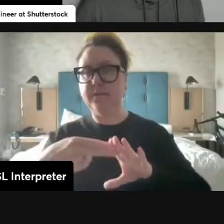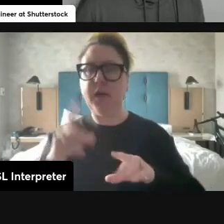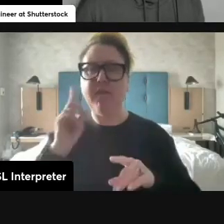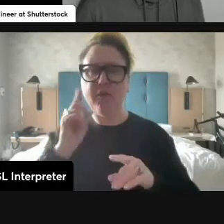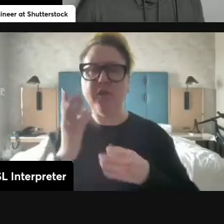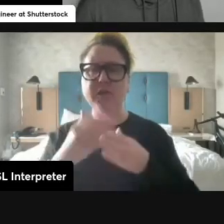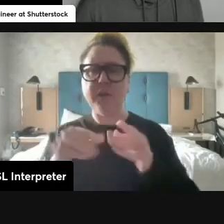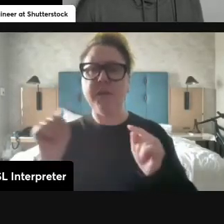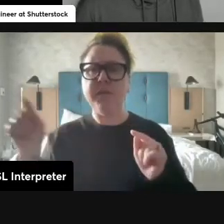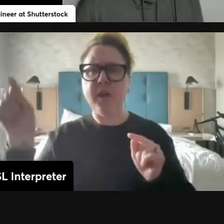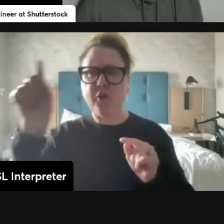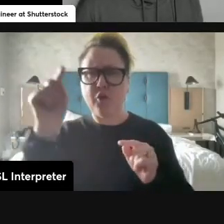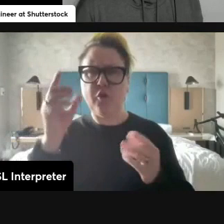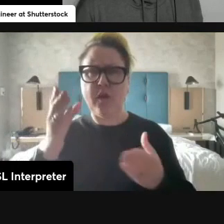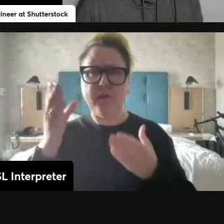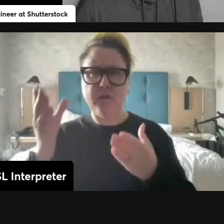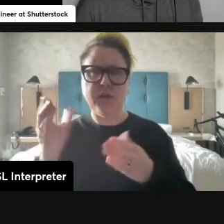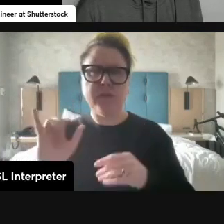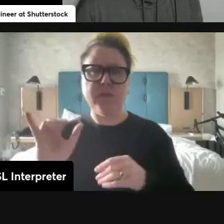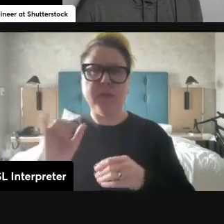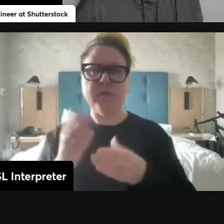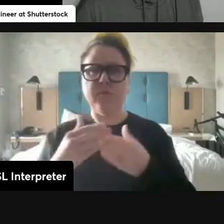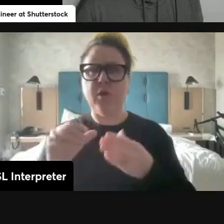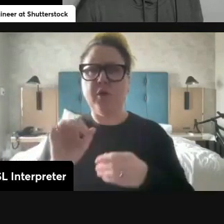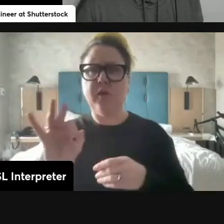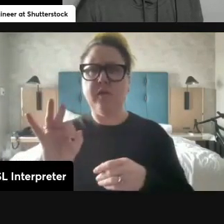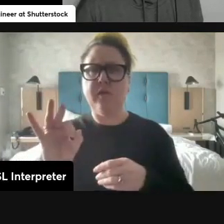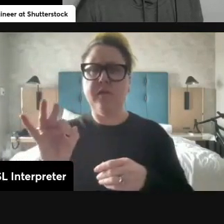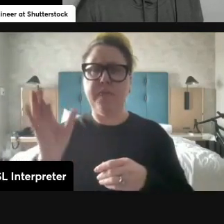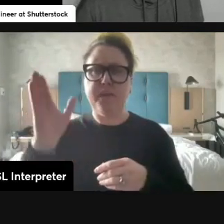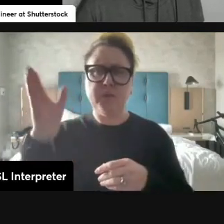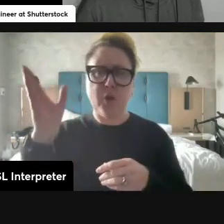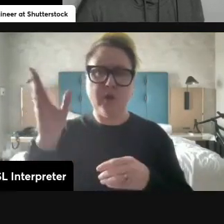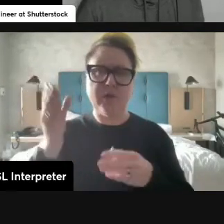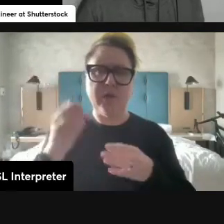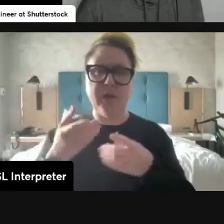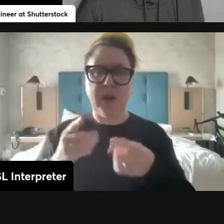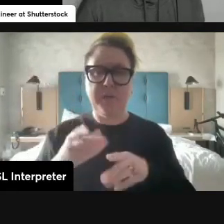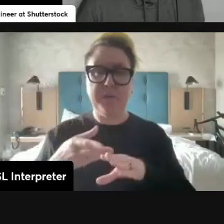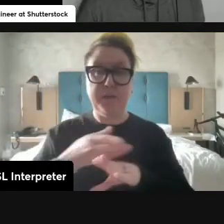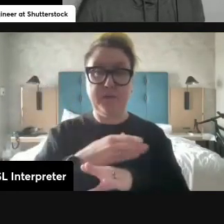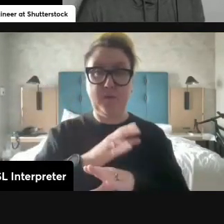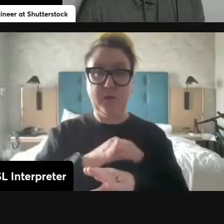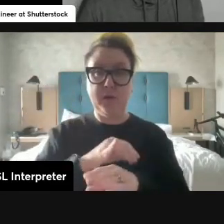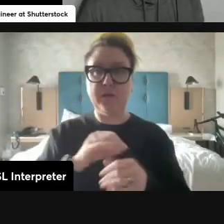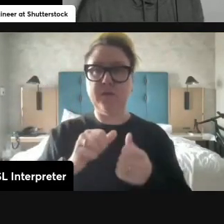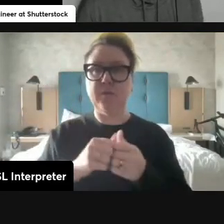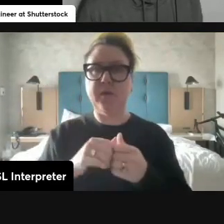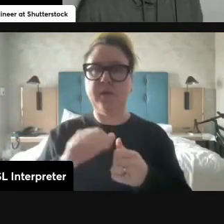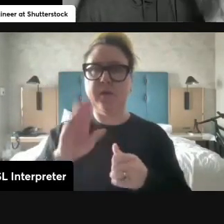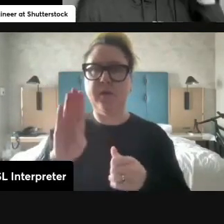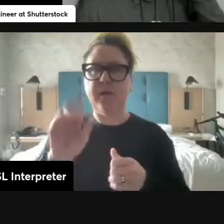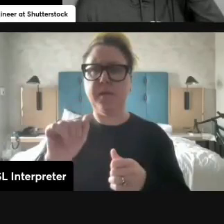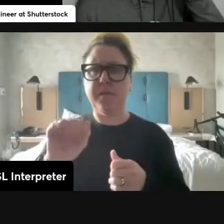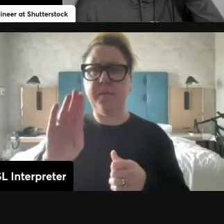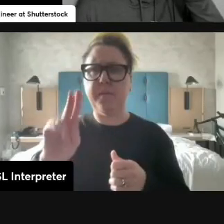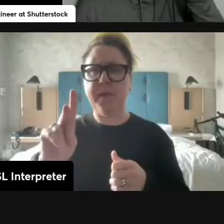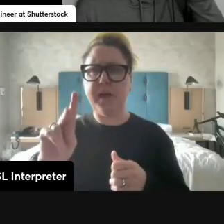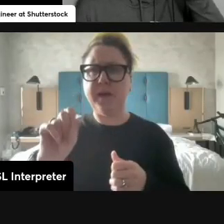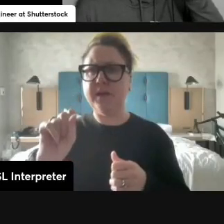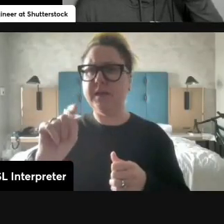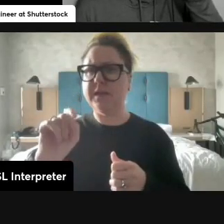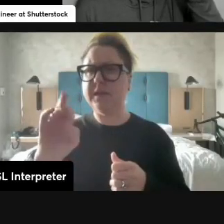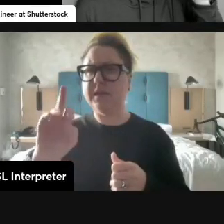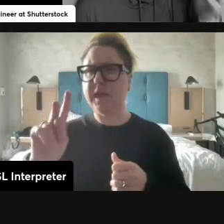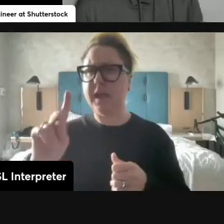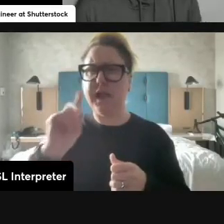other offerings out there just as part of the talks that happened before this with Backstack, and I think somebody was talking about maybe Argo had